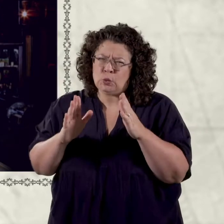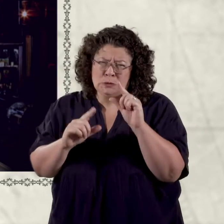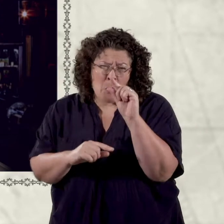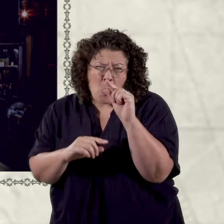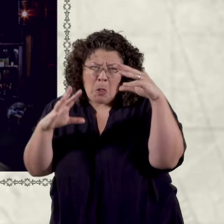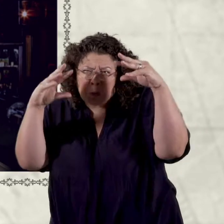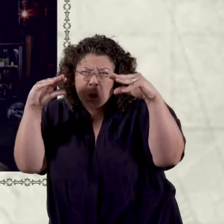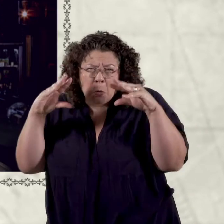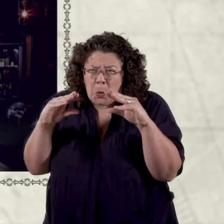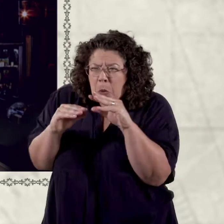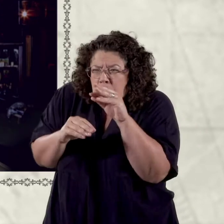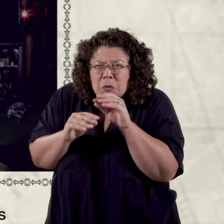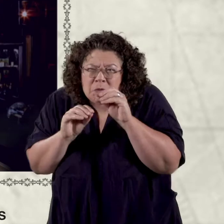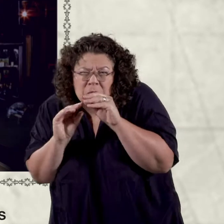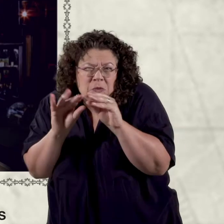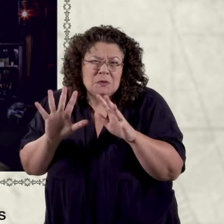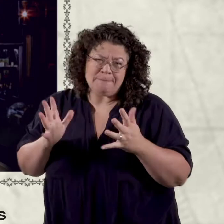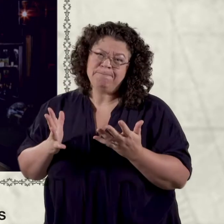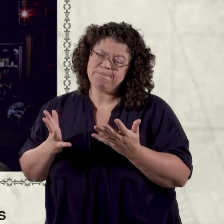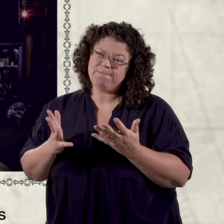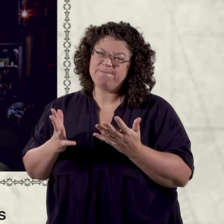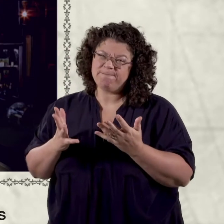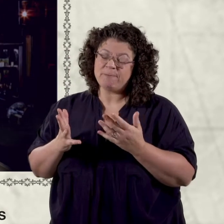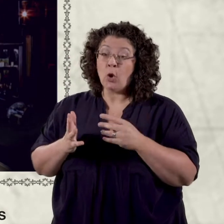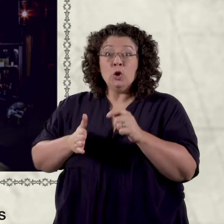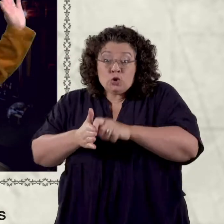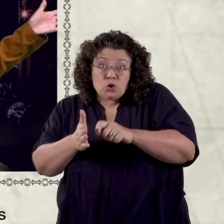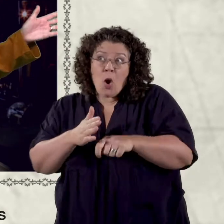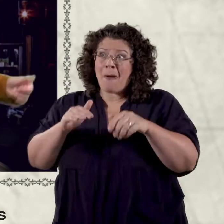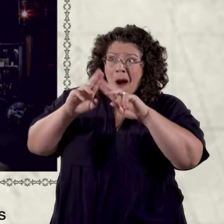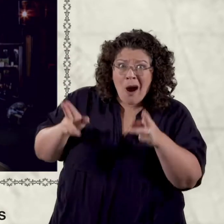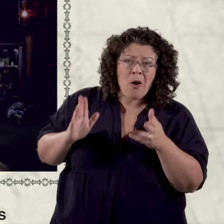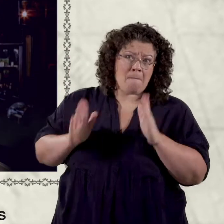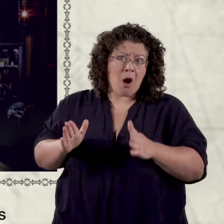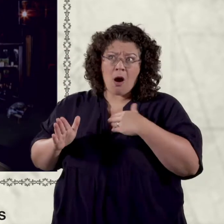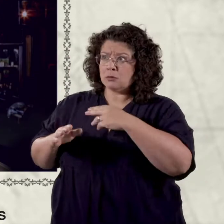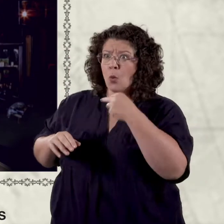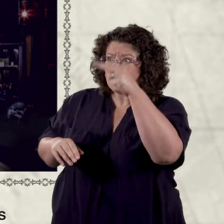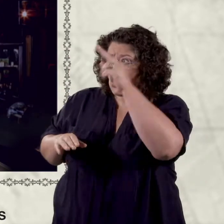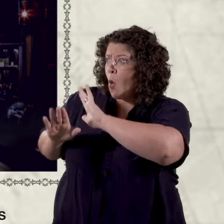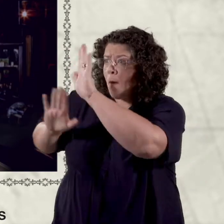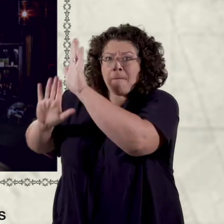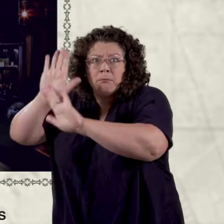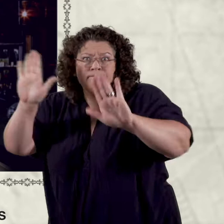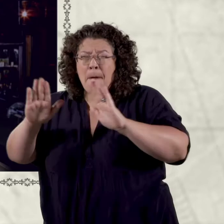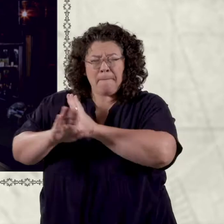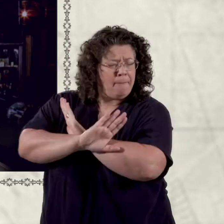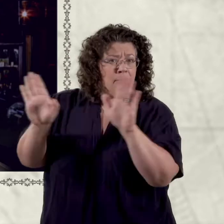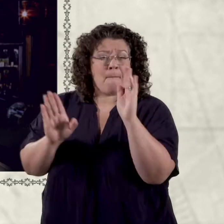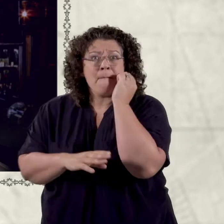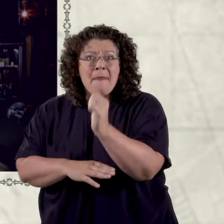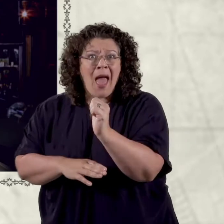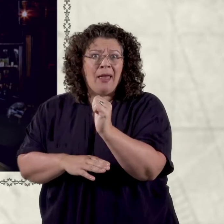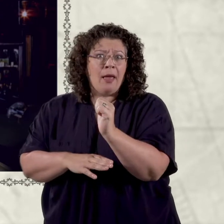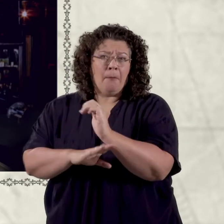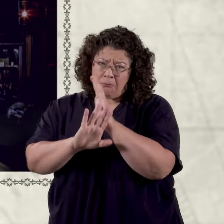very, very small. I have had to black out all of the windows in the shop and in the house. It's called